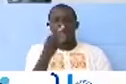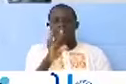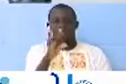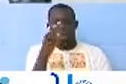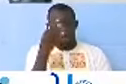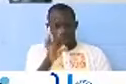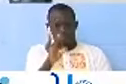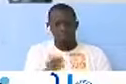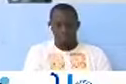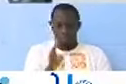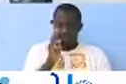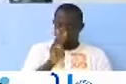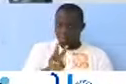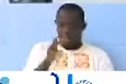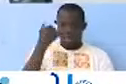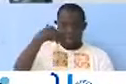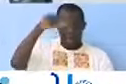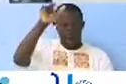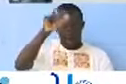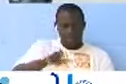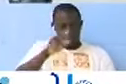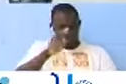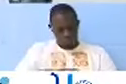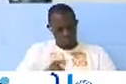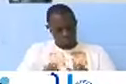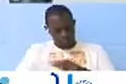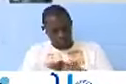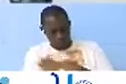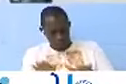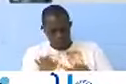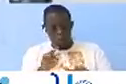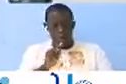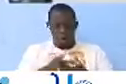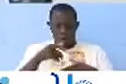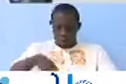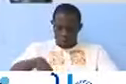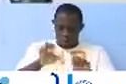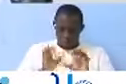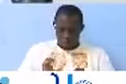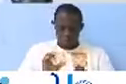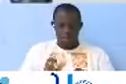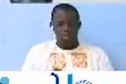When you see an elderly person sitting on the ground or on a block,